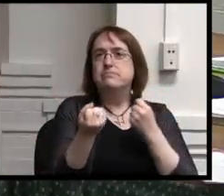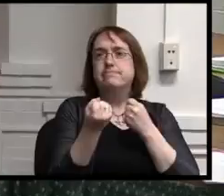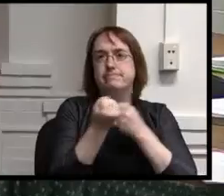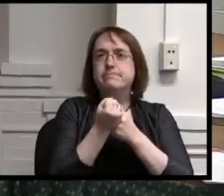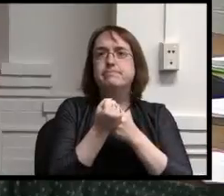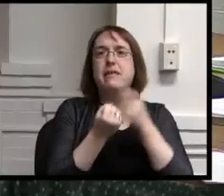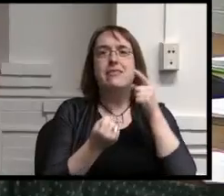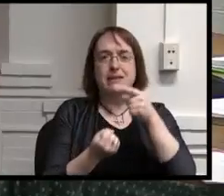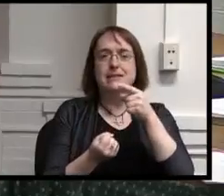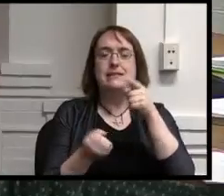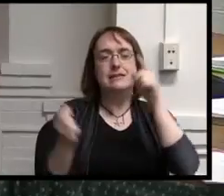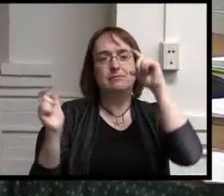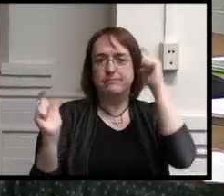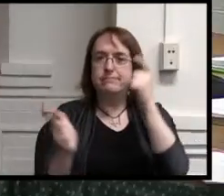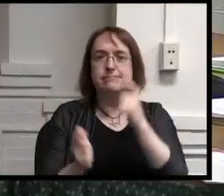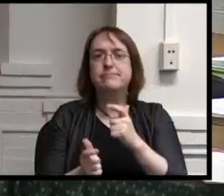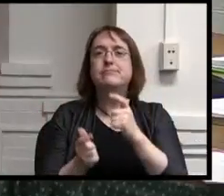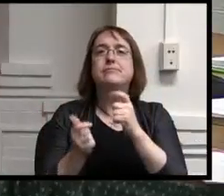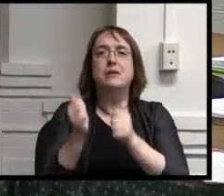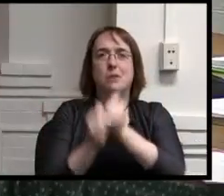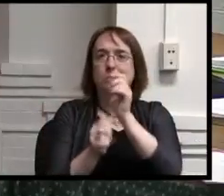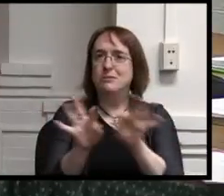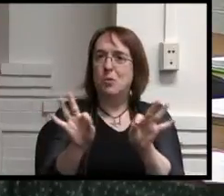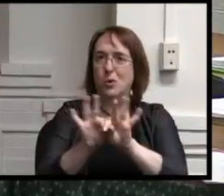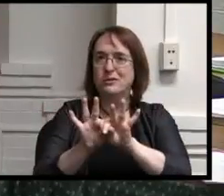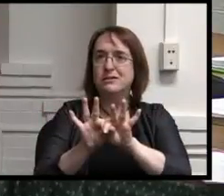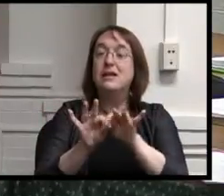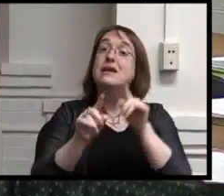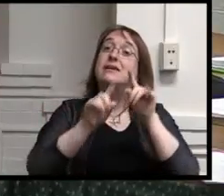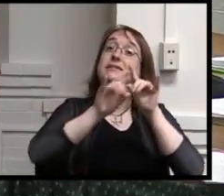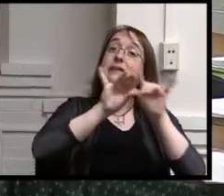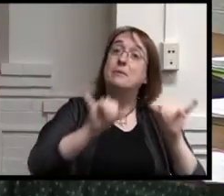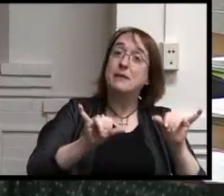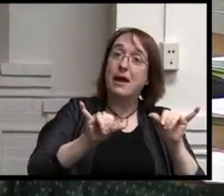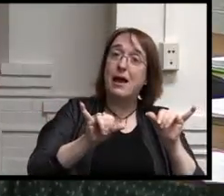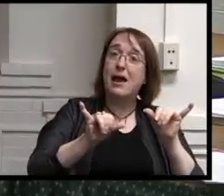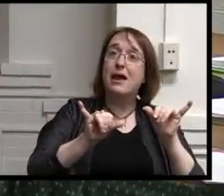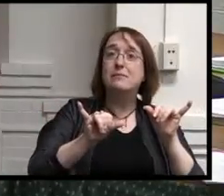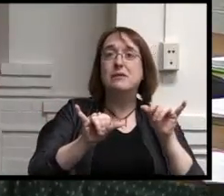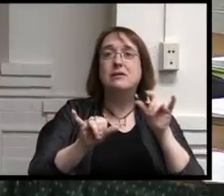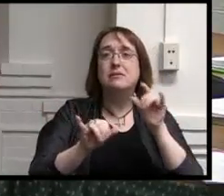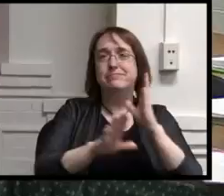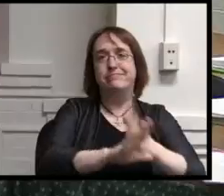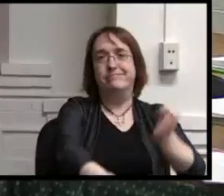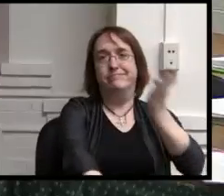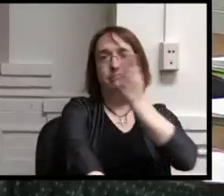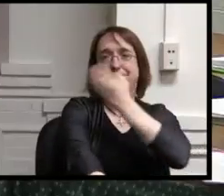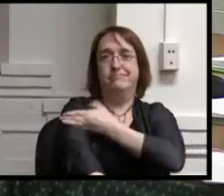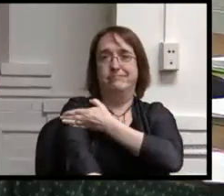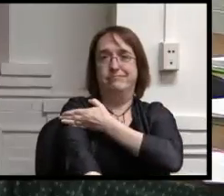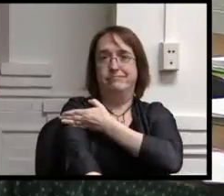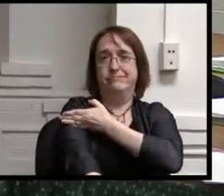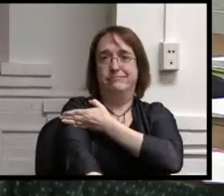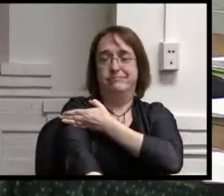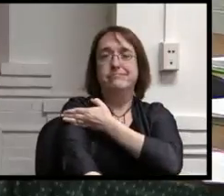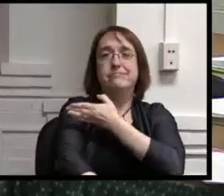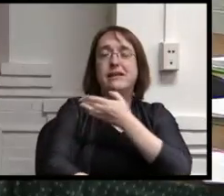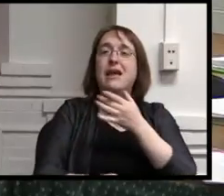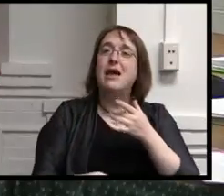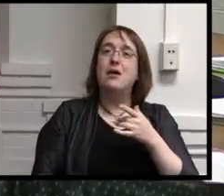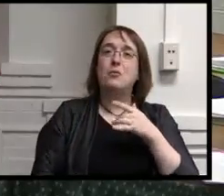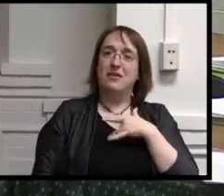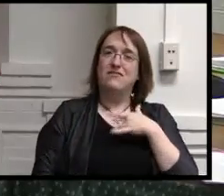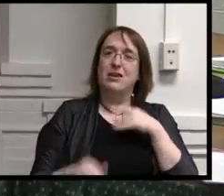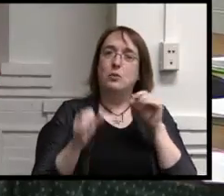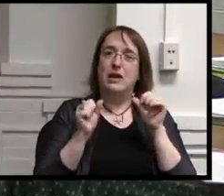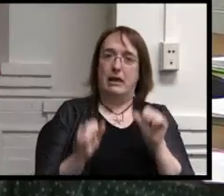been slimmed down to its essence, but still is going to provide, again, a really dramatic set of improvements that we believe can be